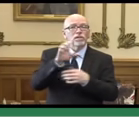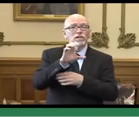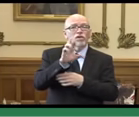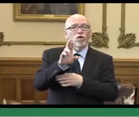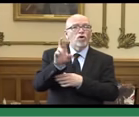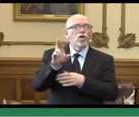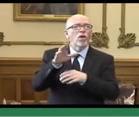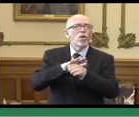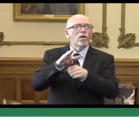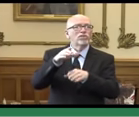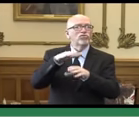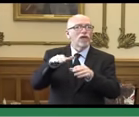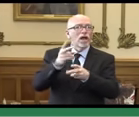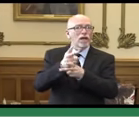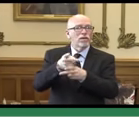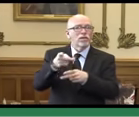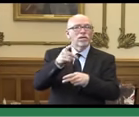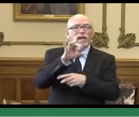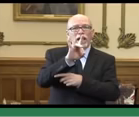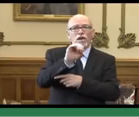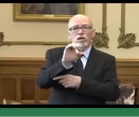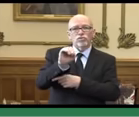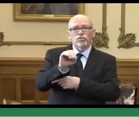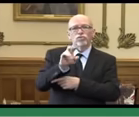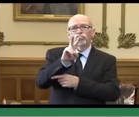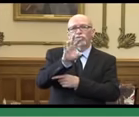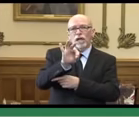CR&R by calling again,